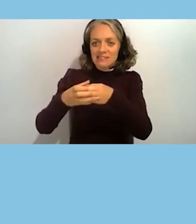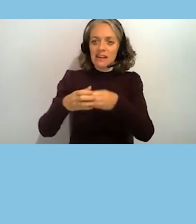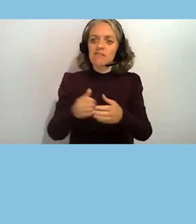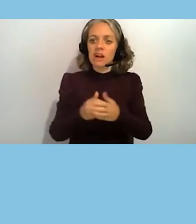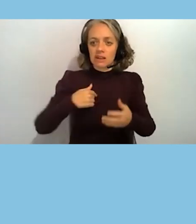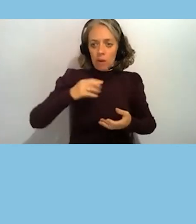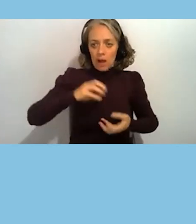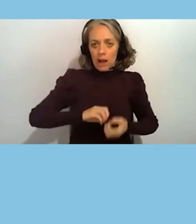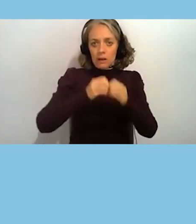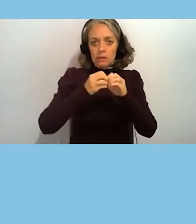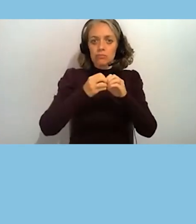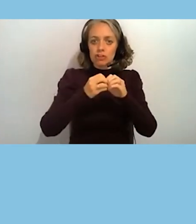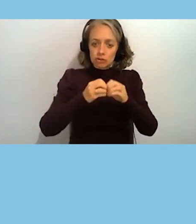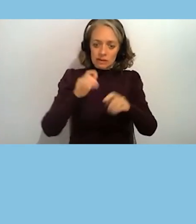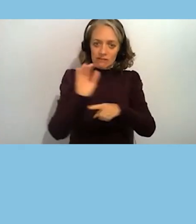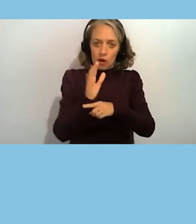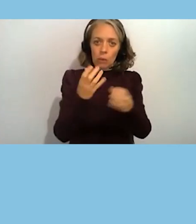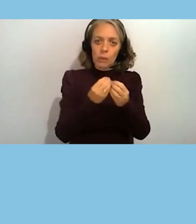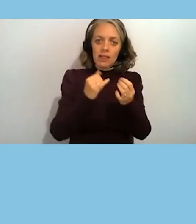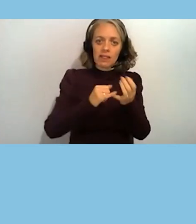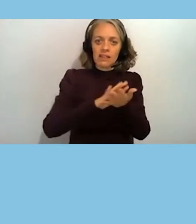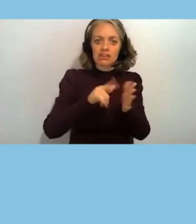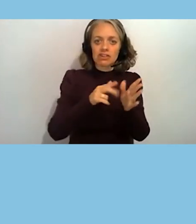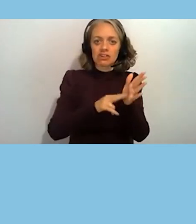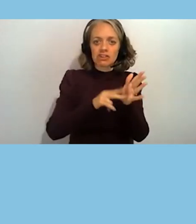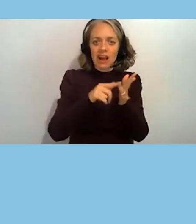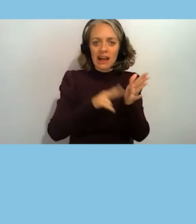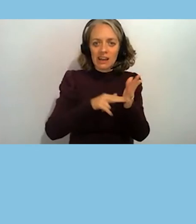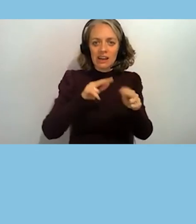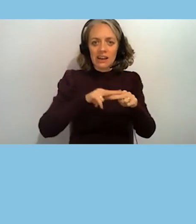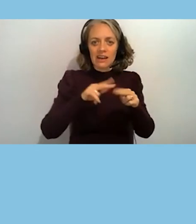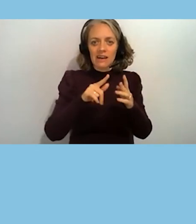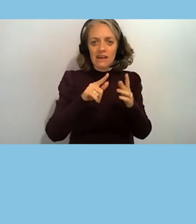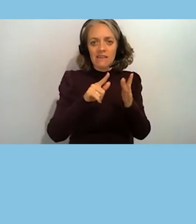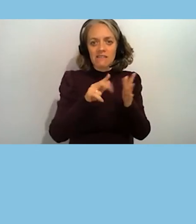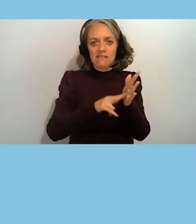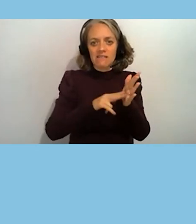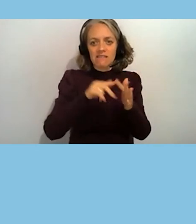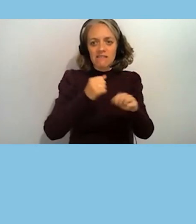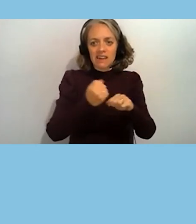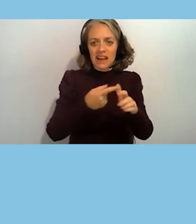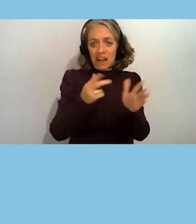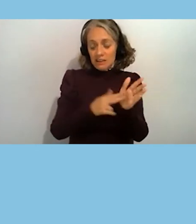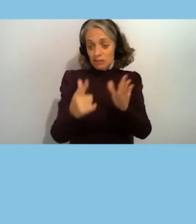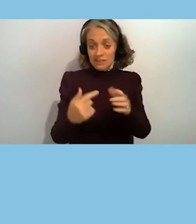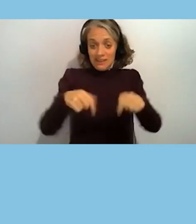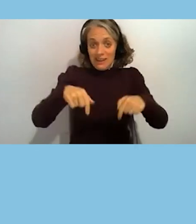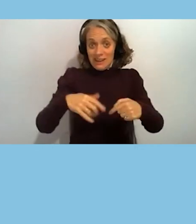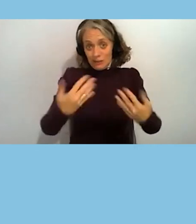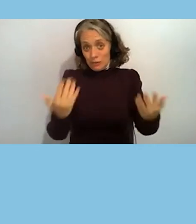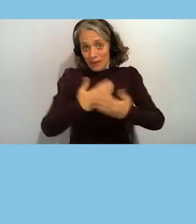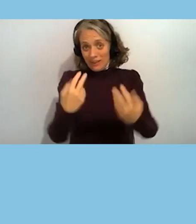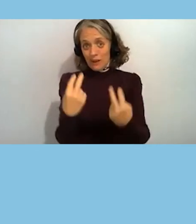with Shannon Finnegan, who is joined us tonight on the other side viewing.